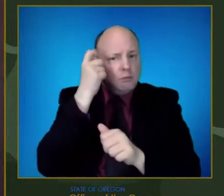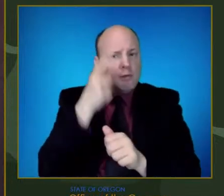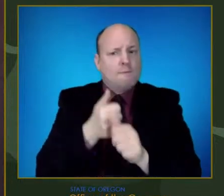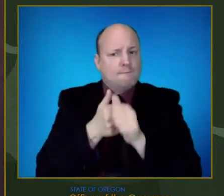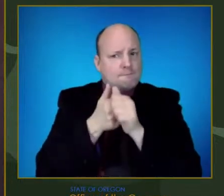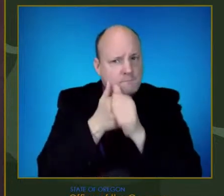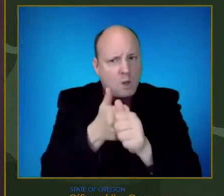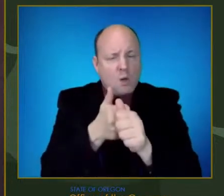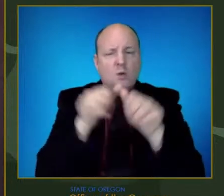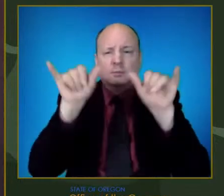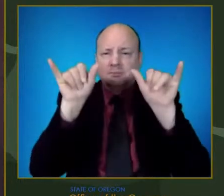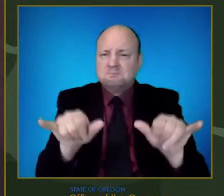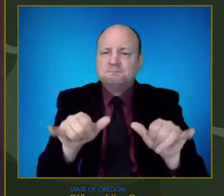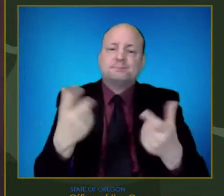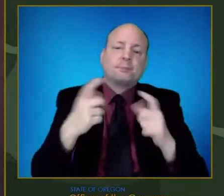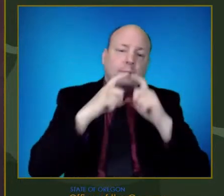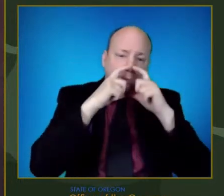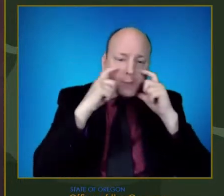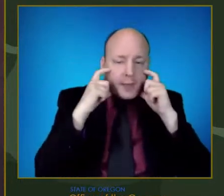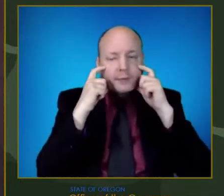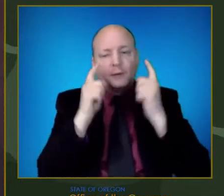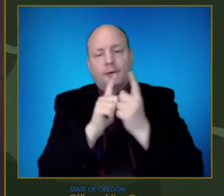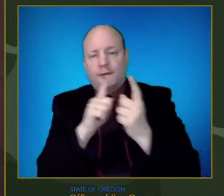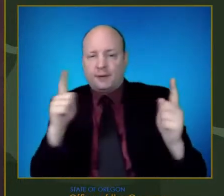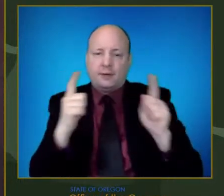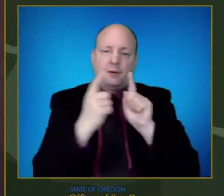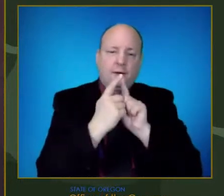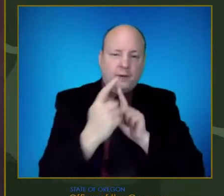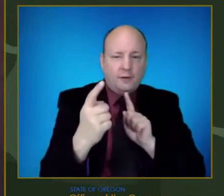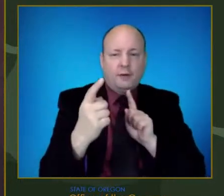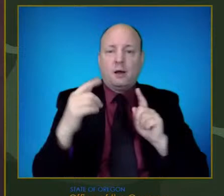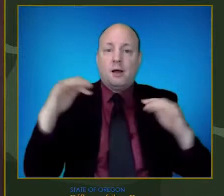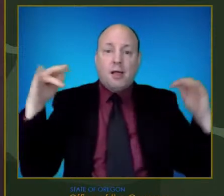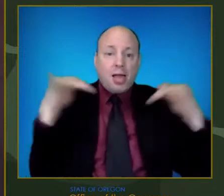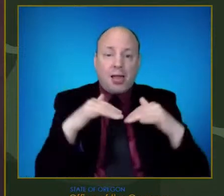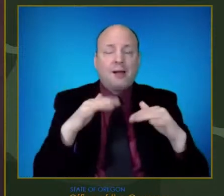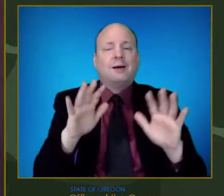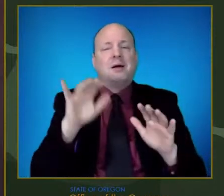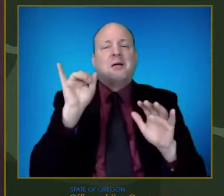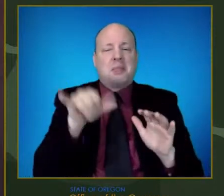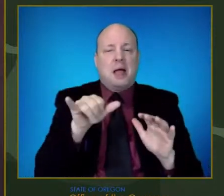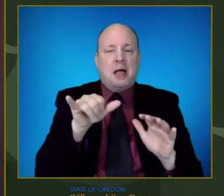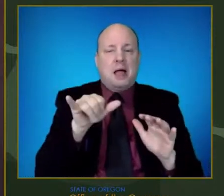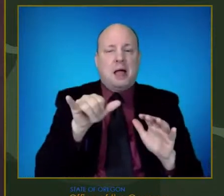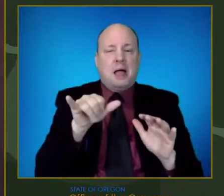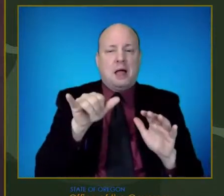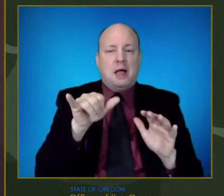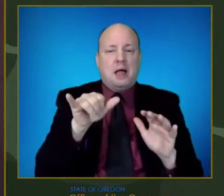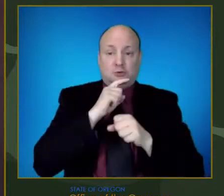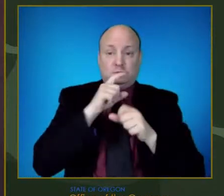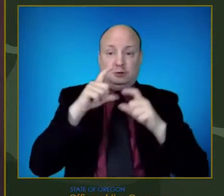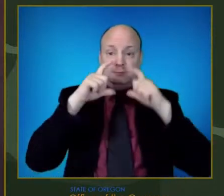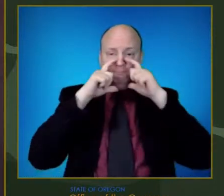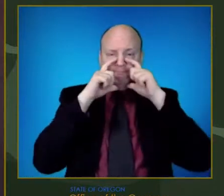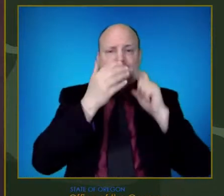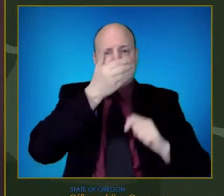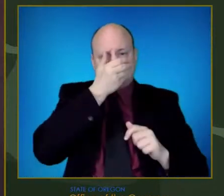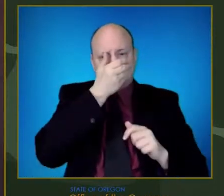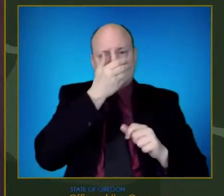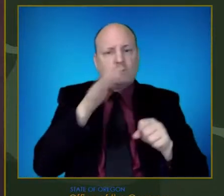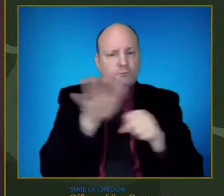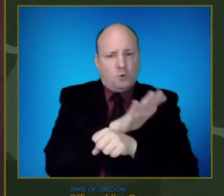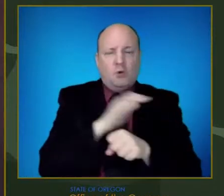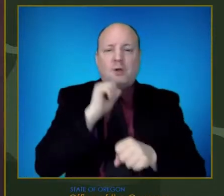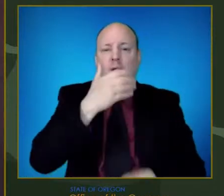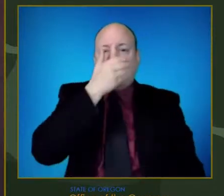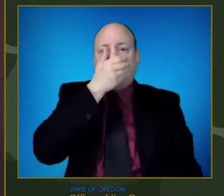physically distance, and wear a mask that covers both your nose and your mouth. As a state, we